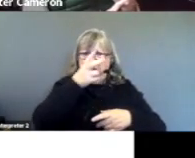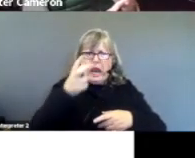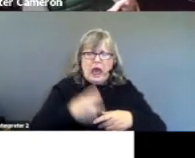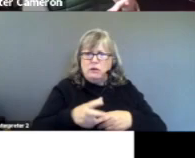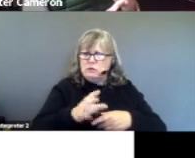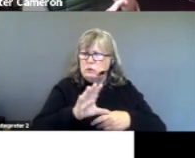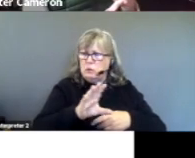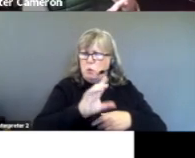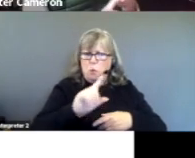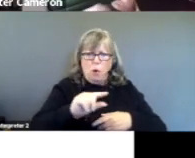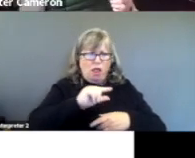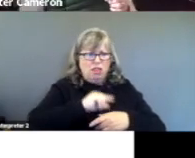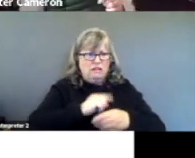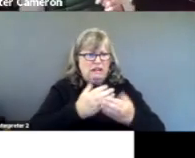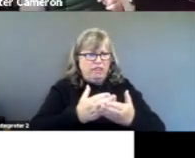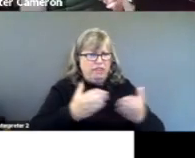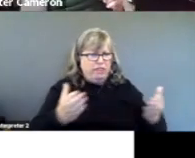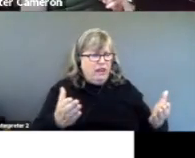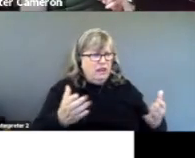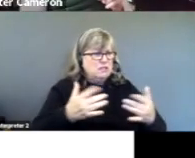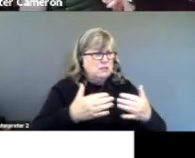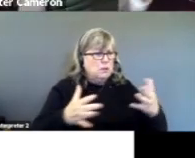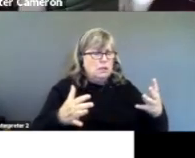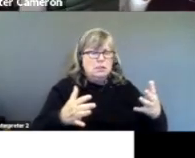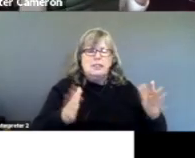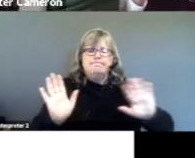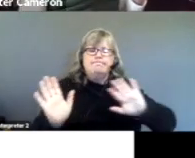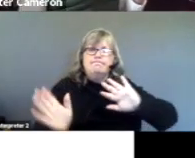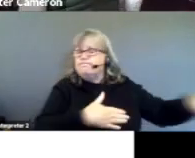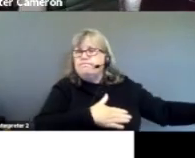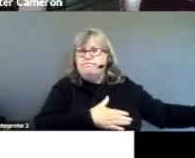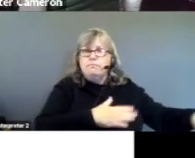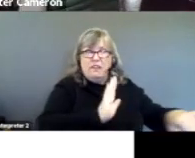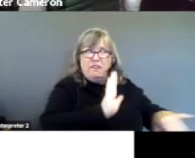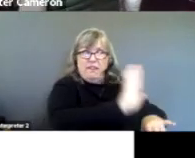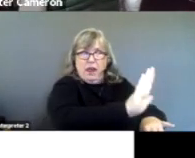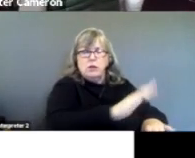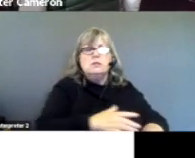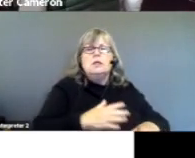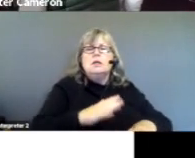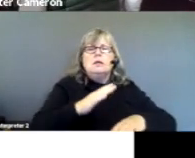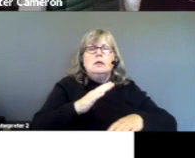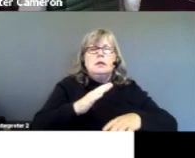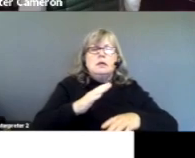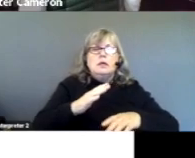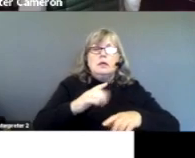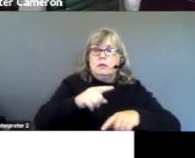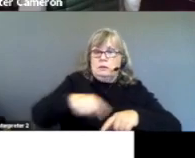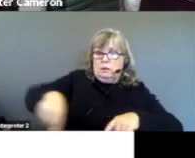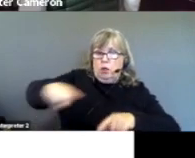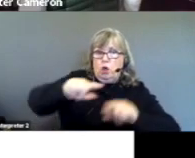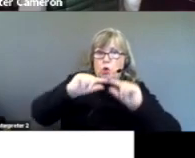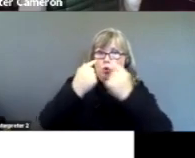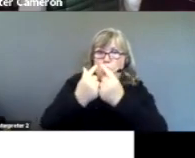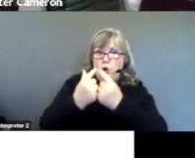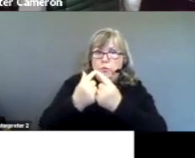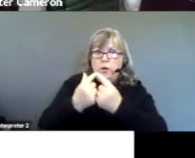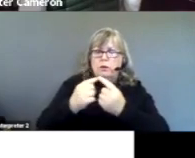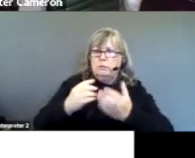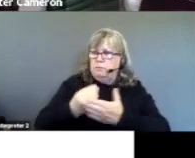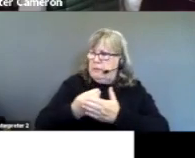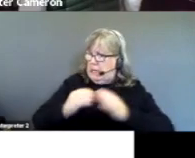store? And that's what they did. They came together, they pitched in some money, and they bulk purchased